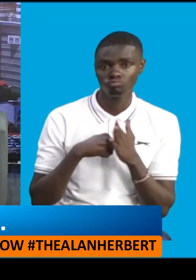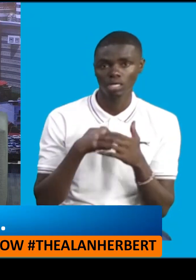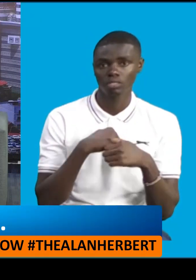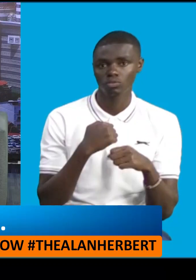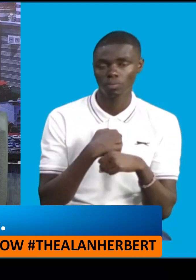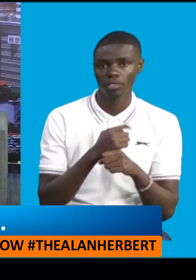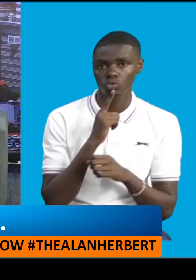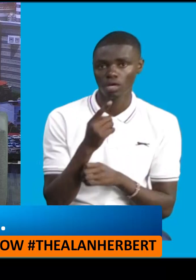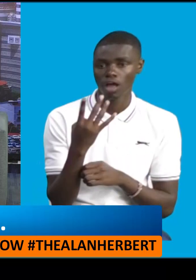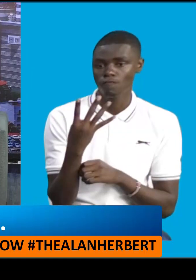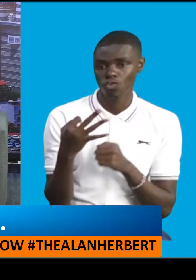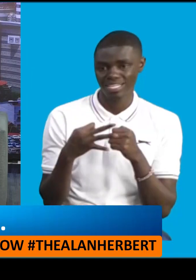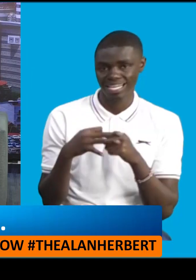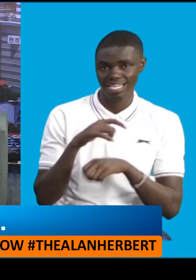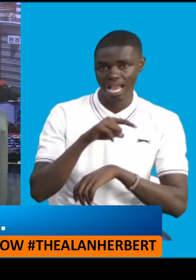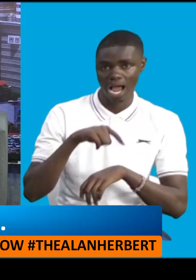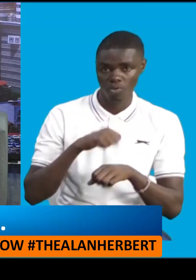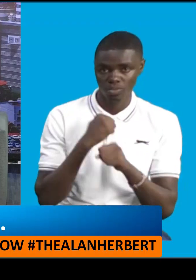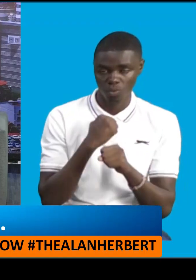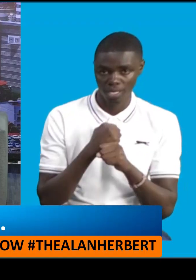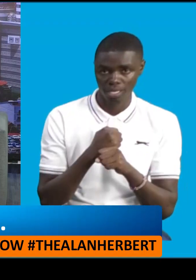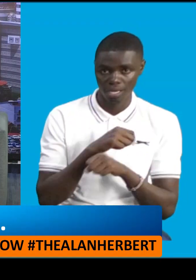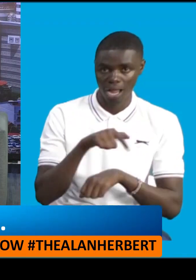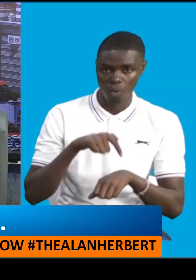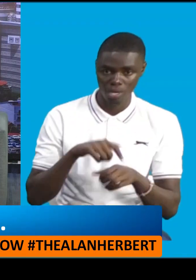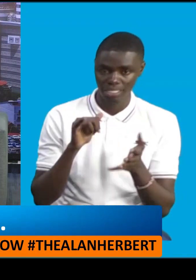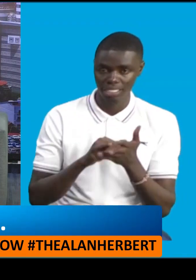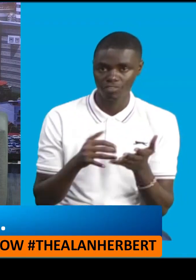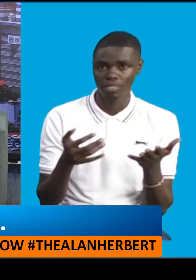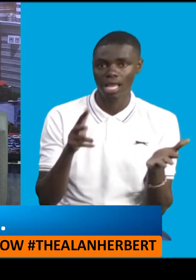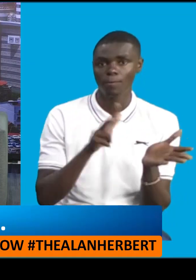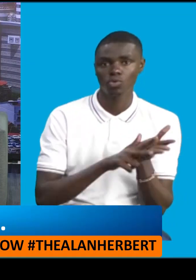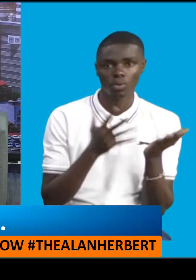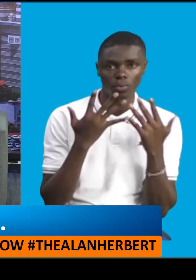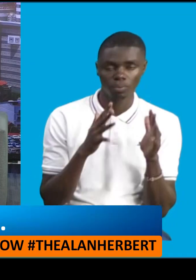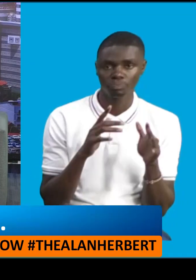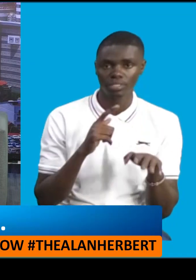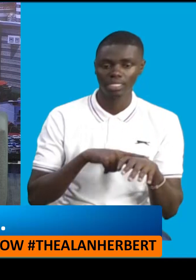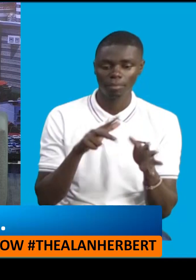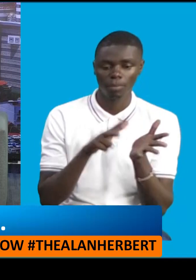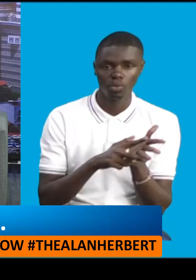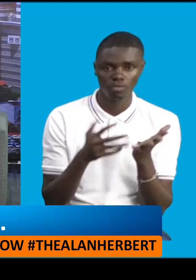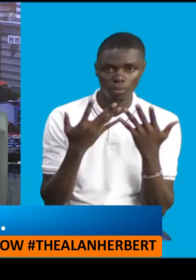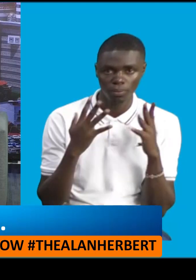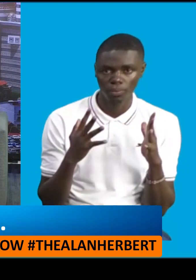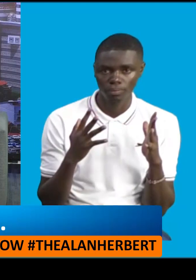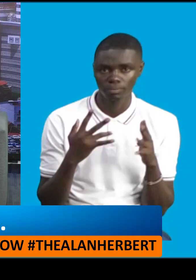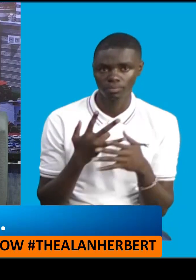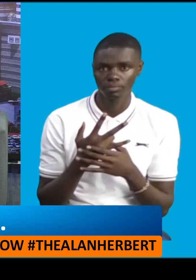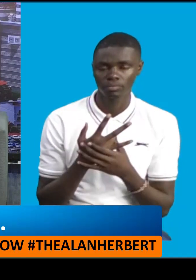to make sure within 48 working hours that has been done. And once approval has been